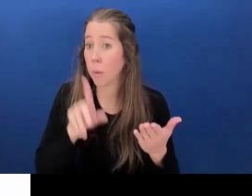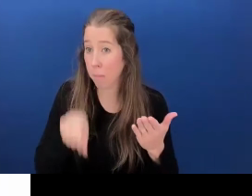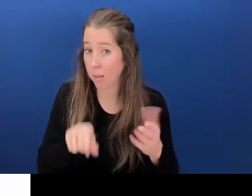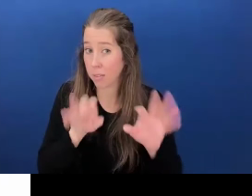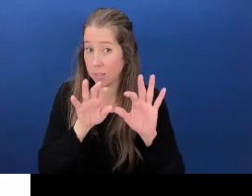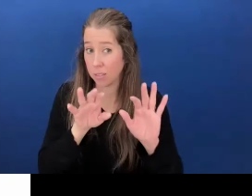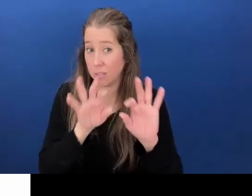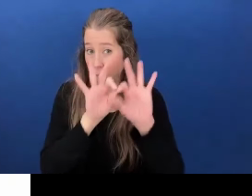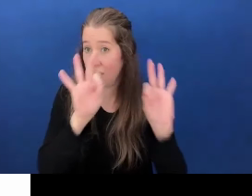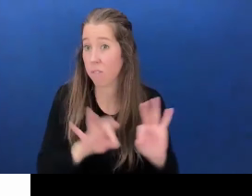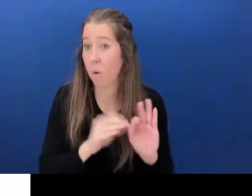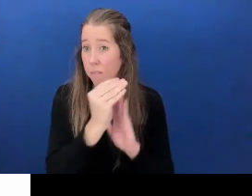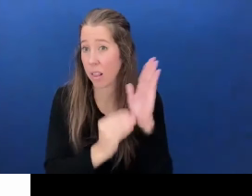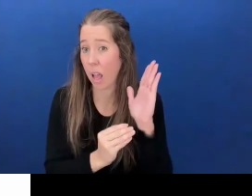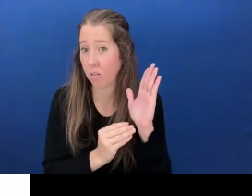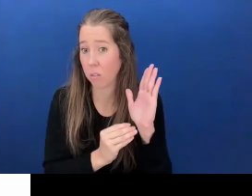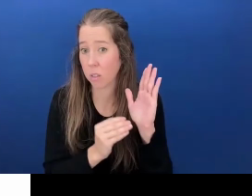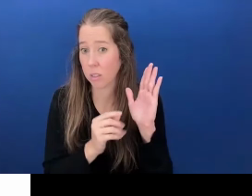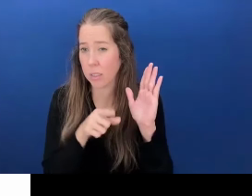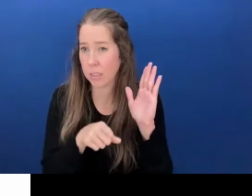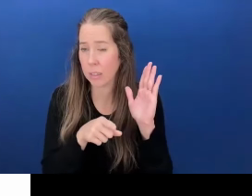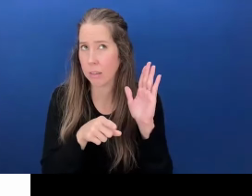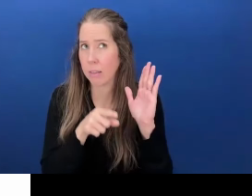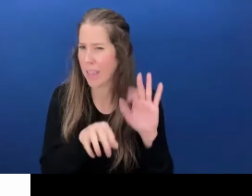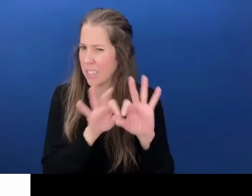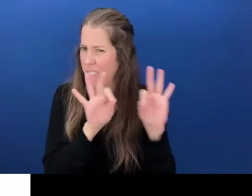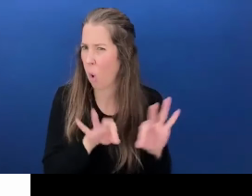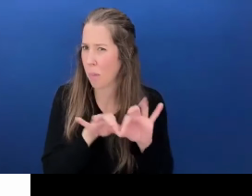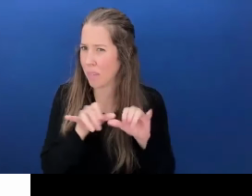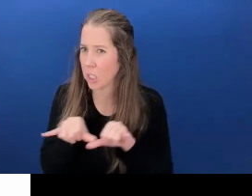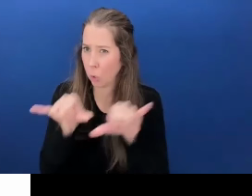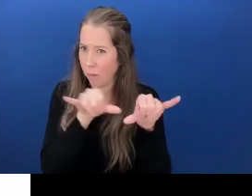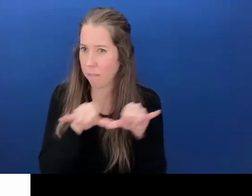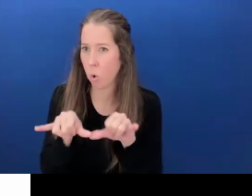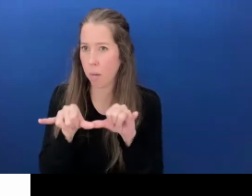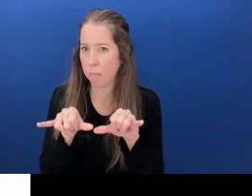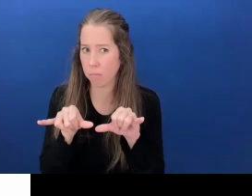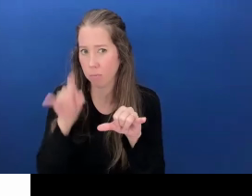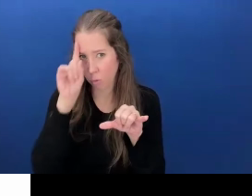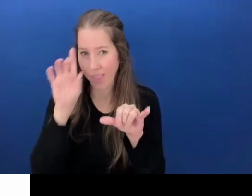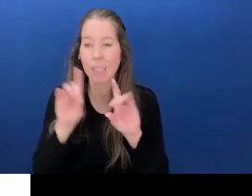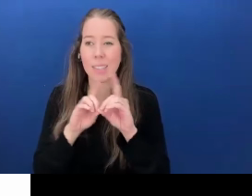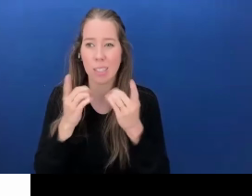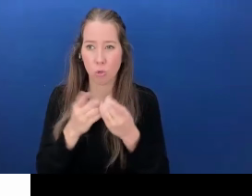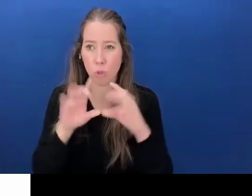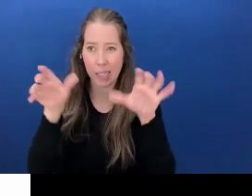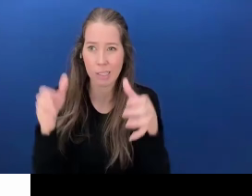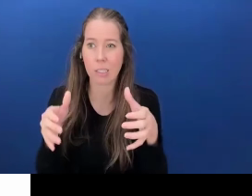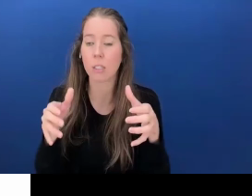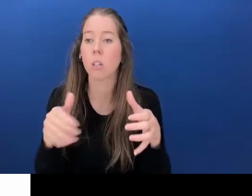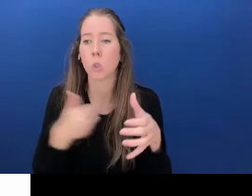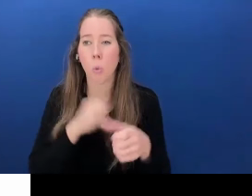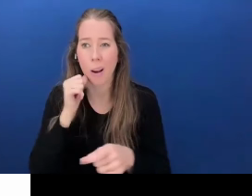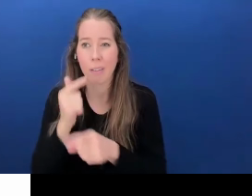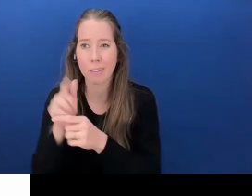a uniform. This form is uniform across the district. So all of our sister colleges